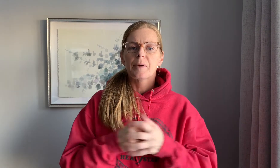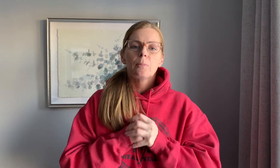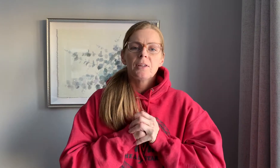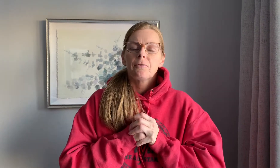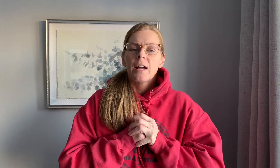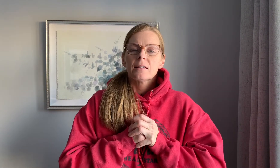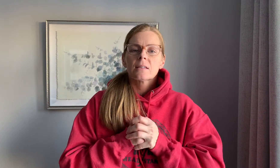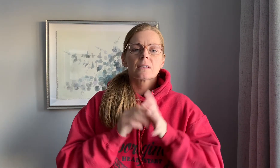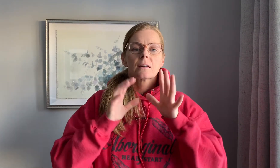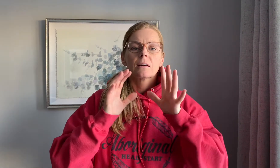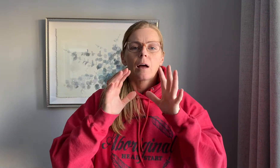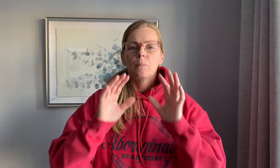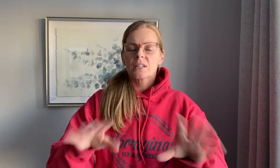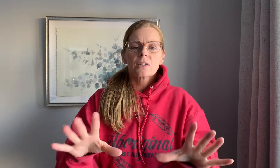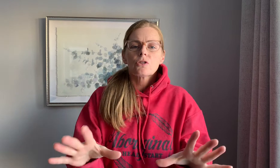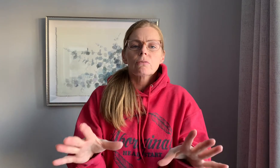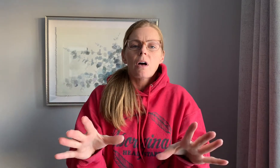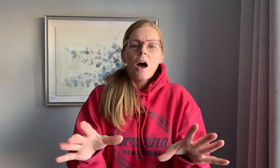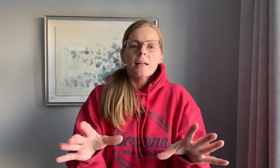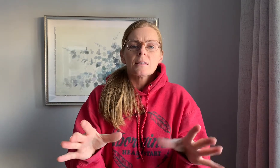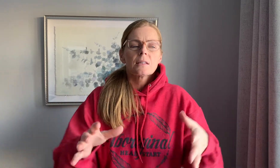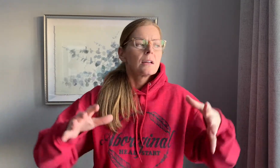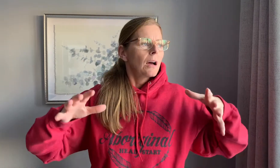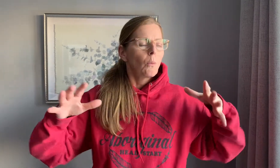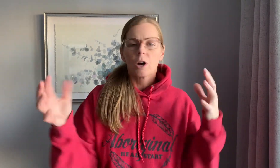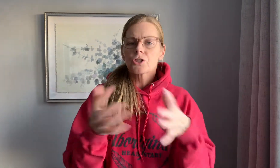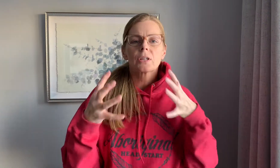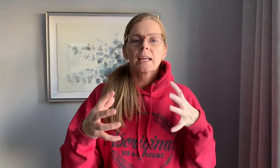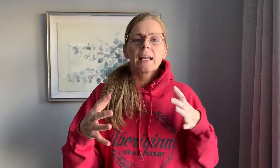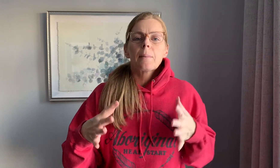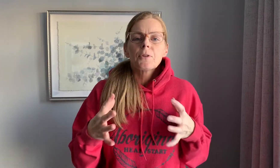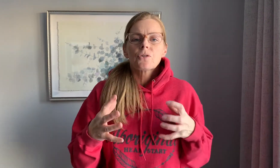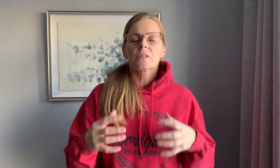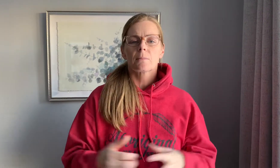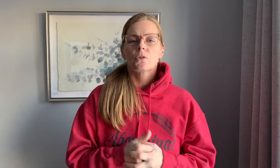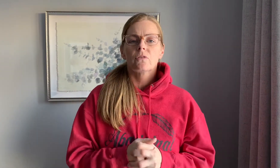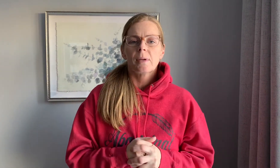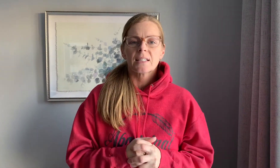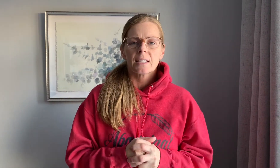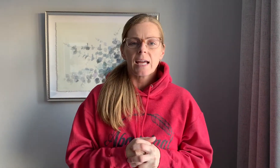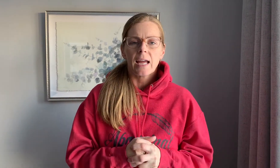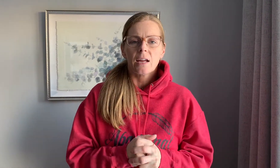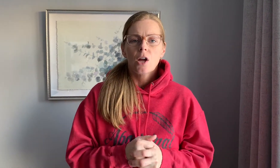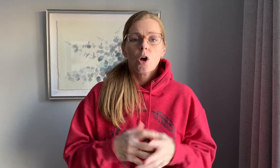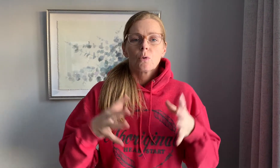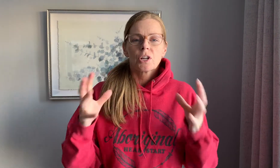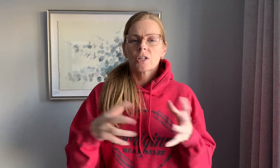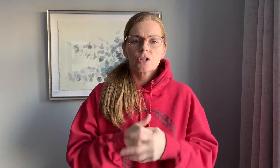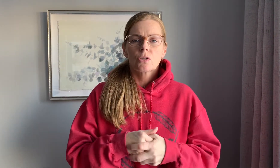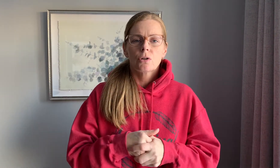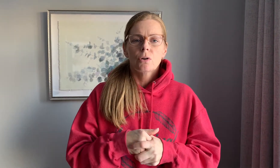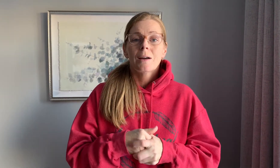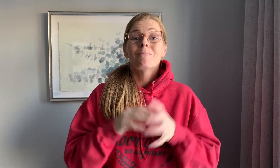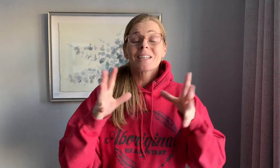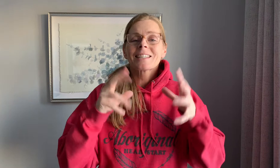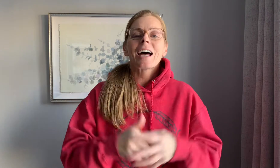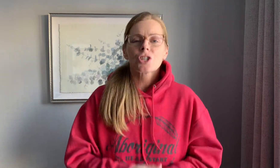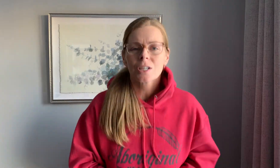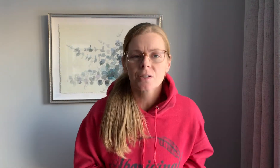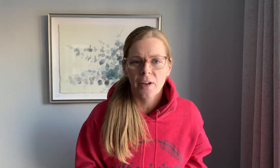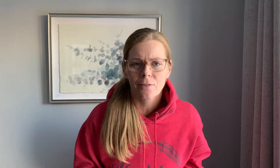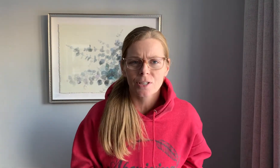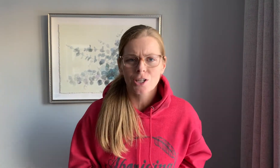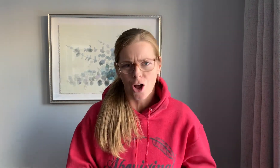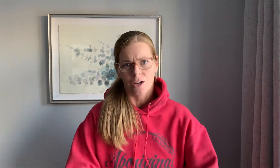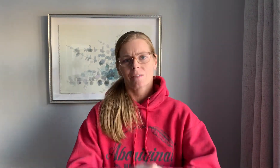Hi, Bill Mead friends. I'm missing you lots. I want you to get up and do some movement today. We're gonna do Miss